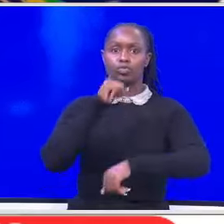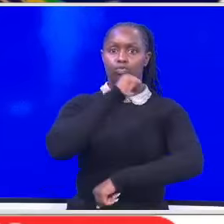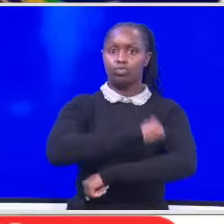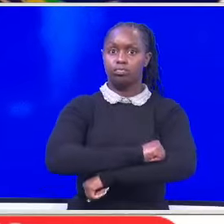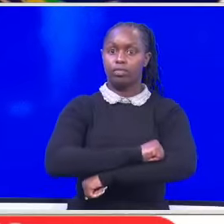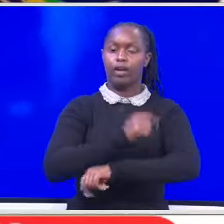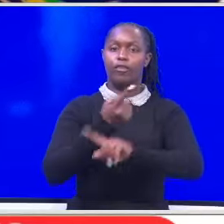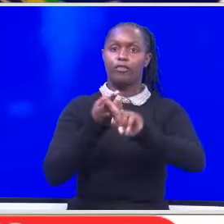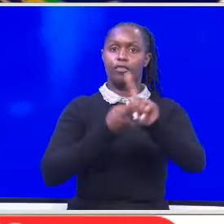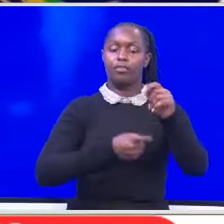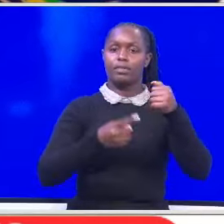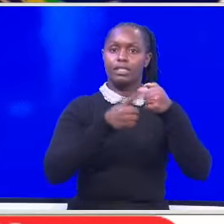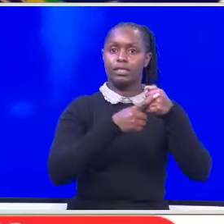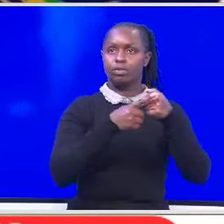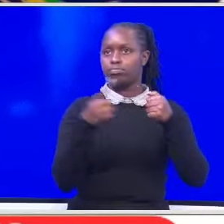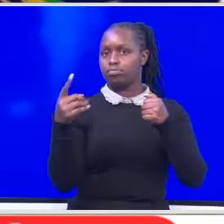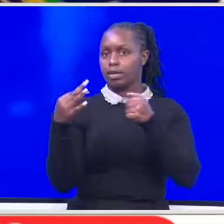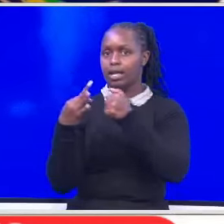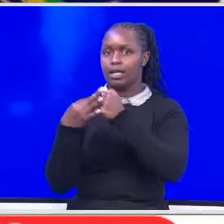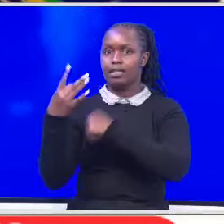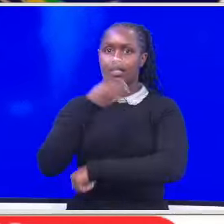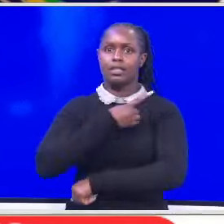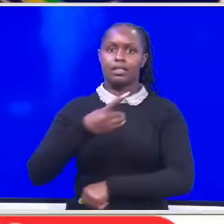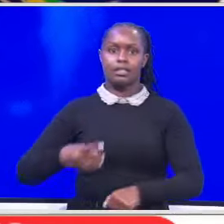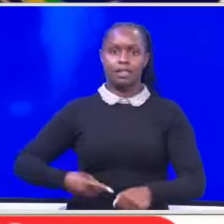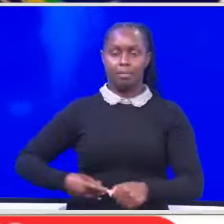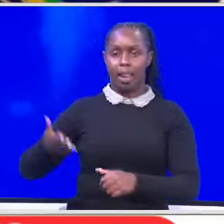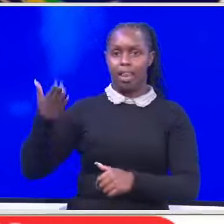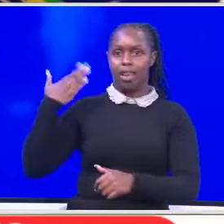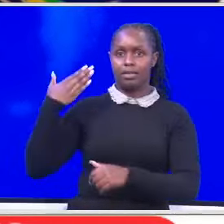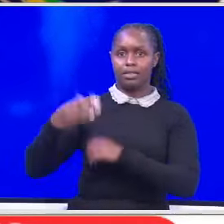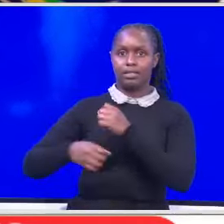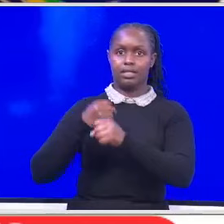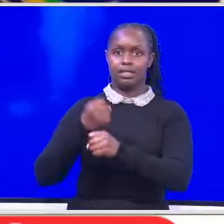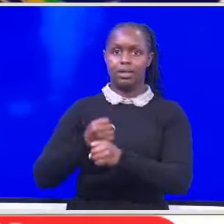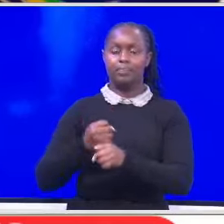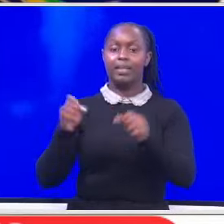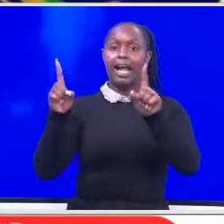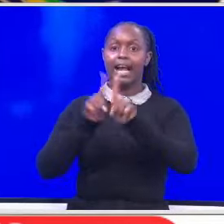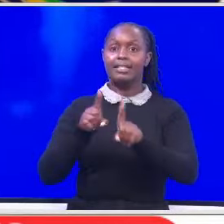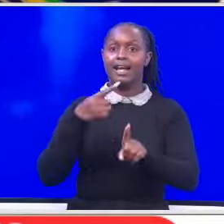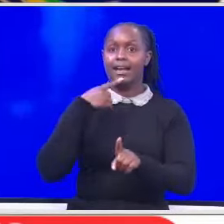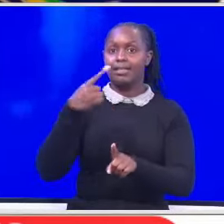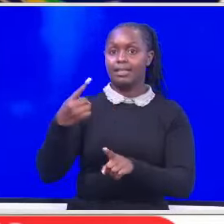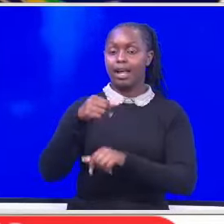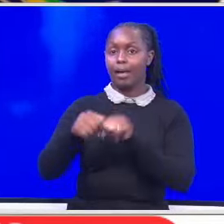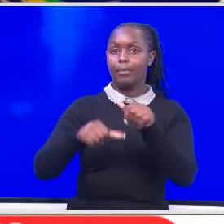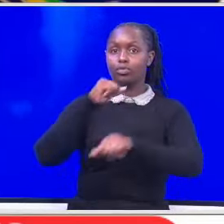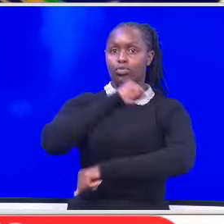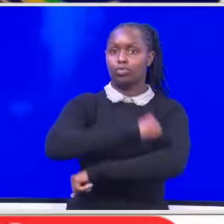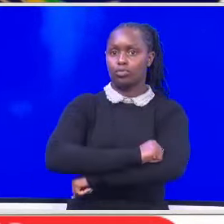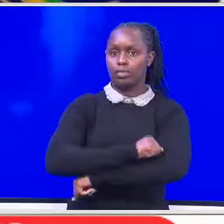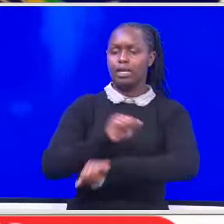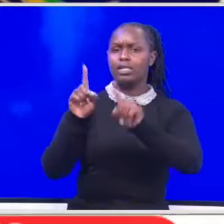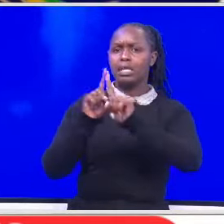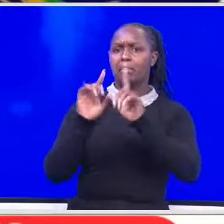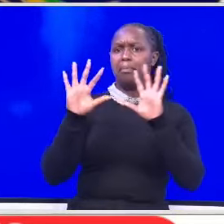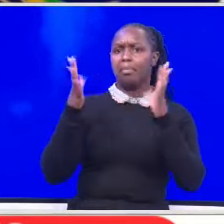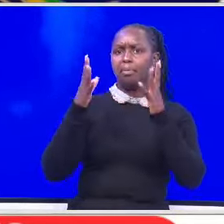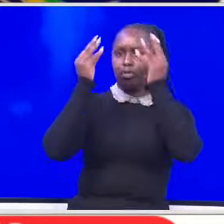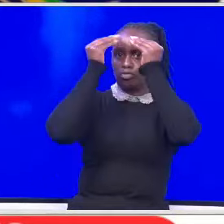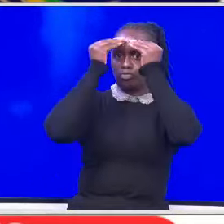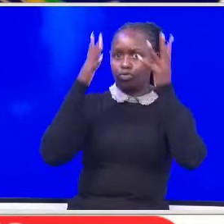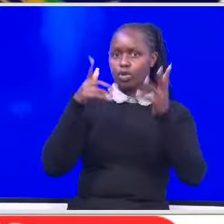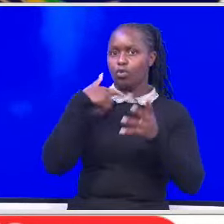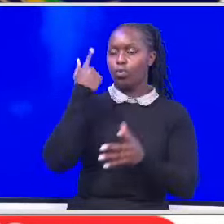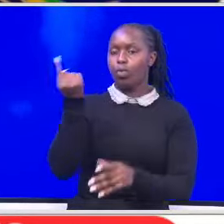December 2023. And even as I mentioned Kabete National Polytechnic, I want to appreciate the students who have come. Could you just stand and